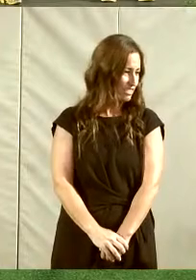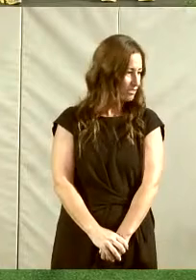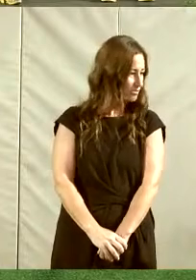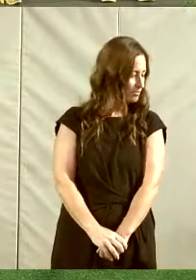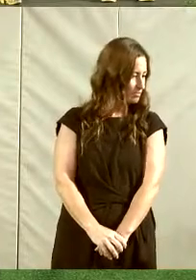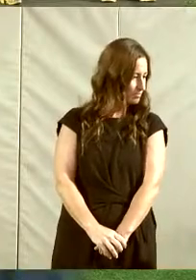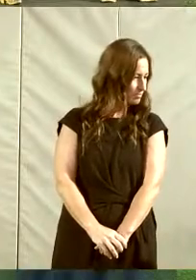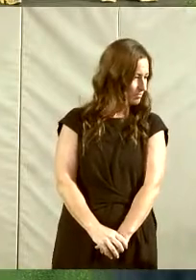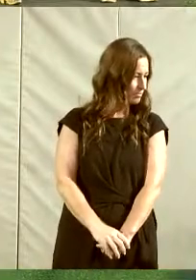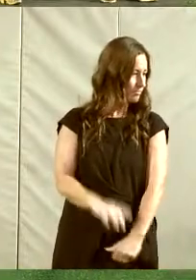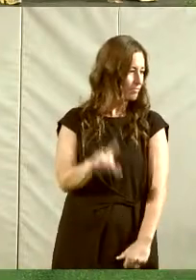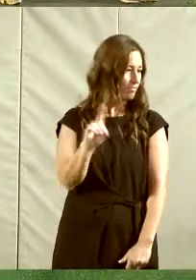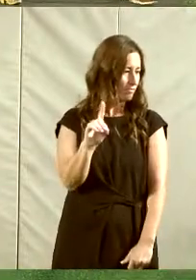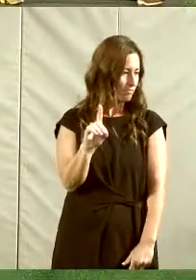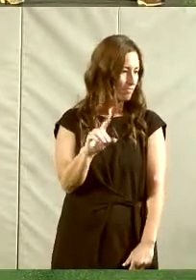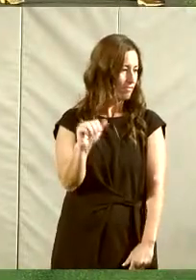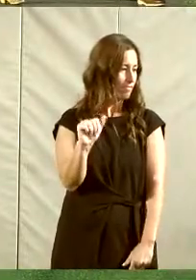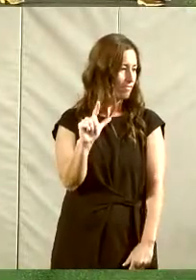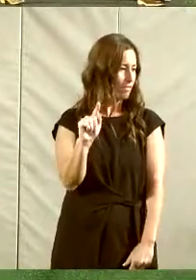Danielle Marie Alton.